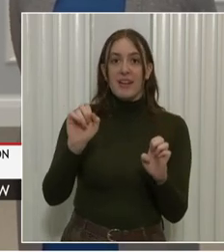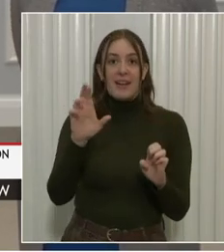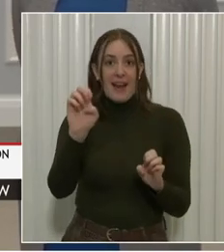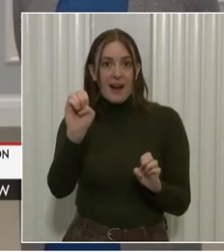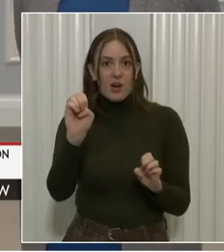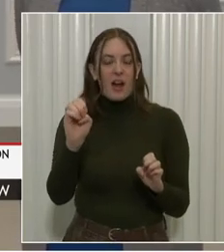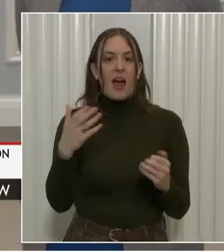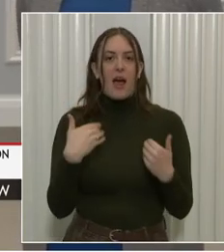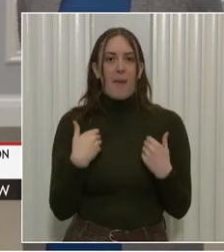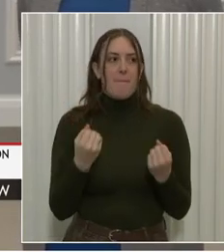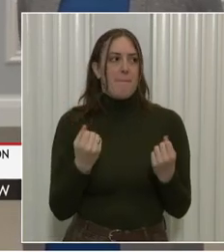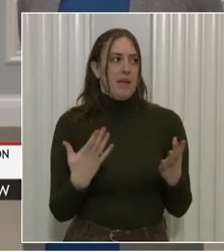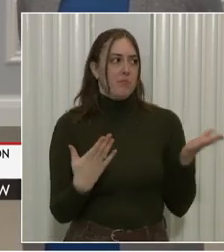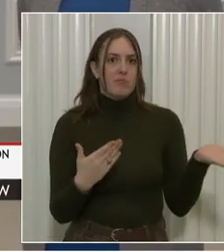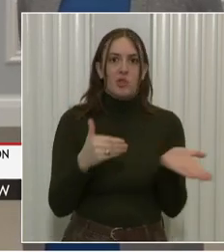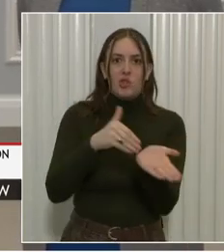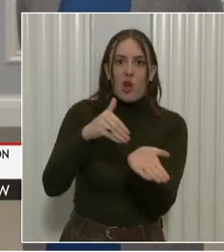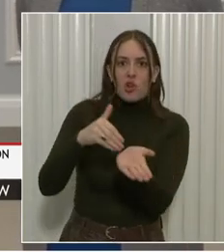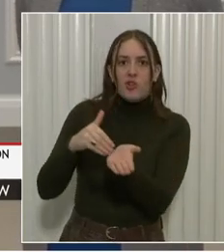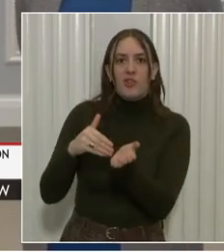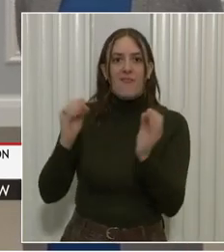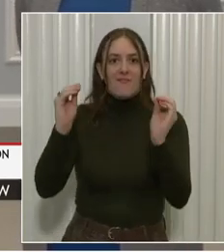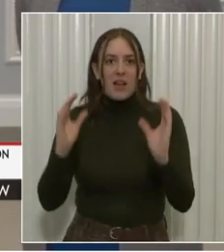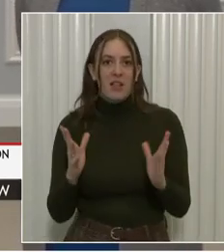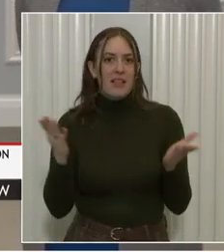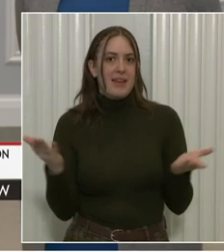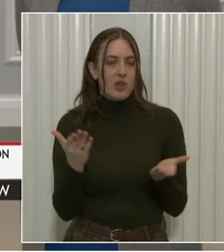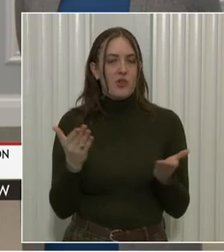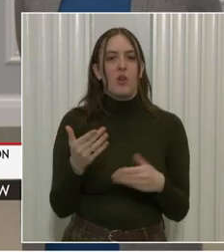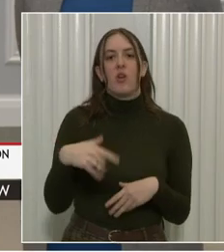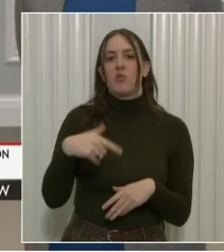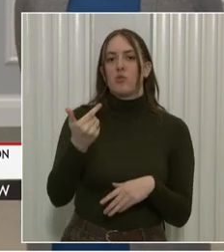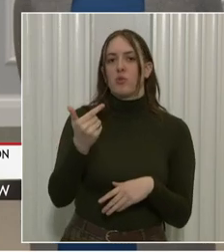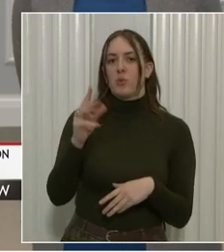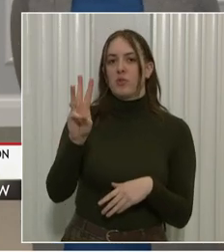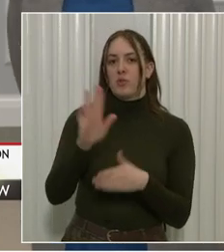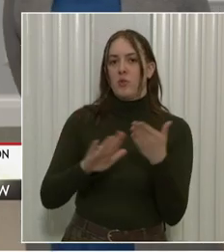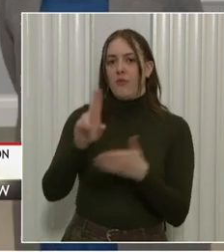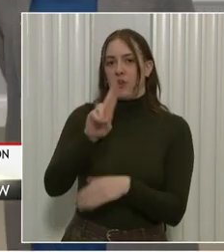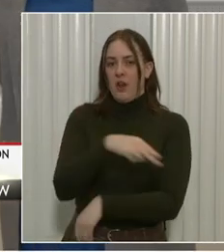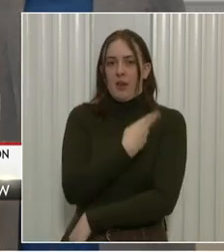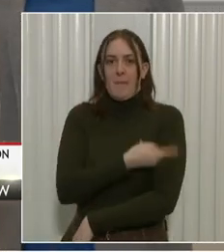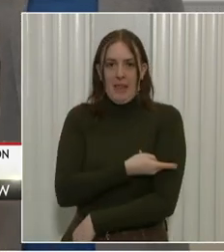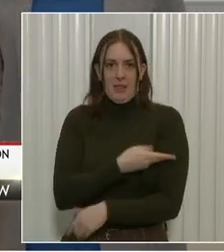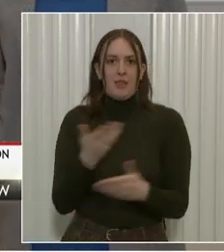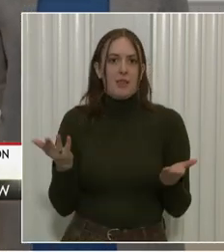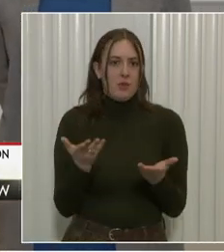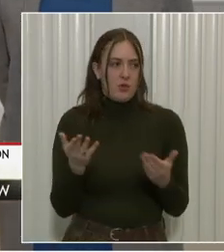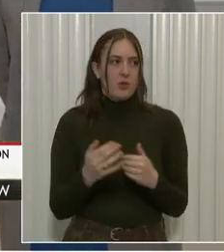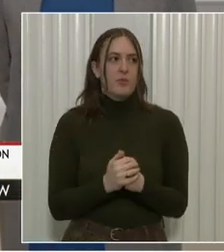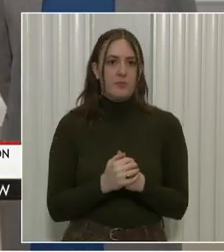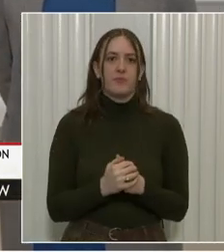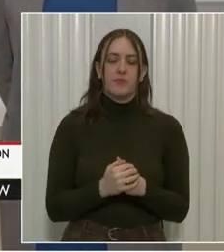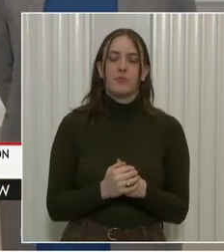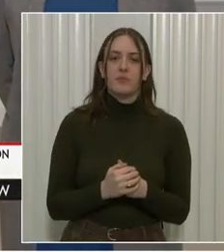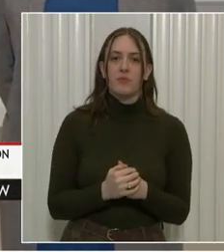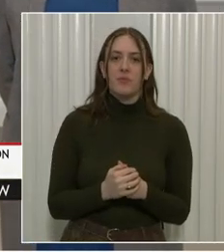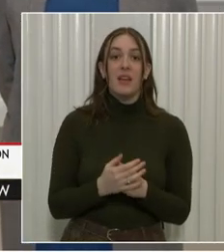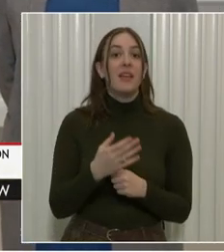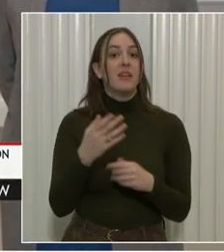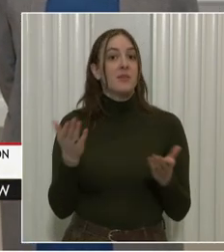faculty members at the George Washington University, as well as with actual practice in many other major cities throughout the United